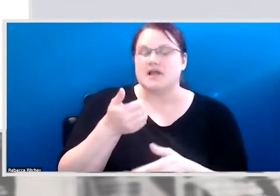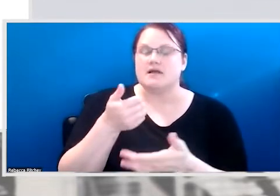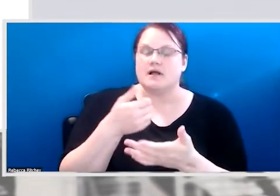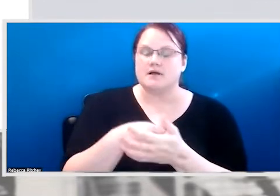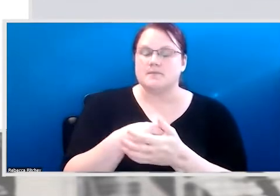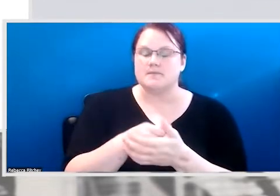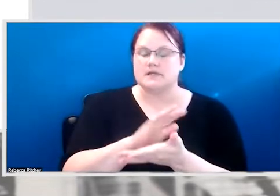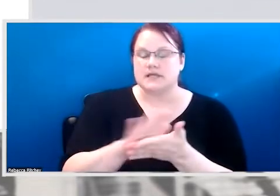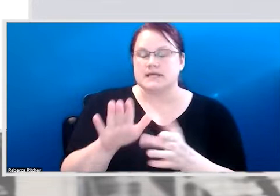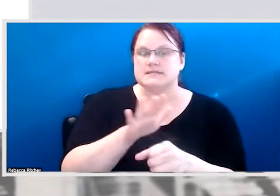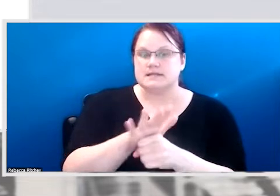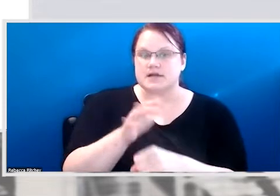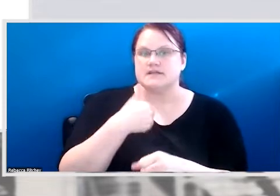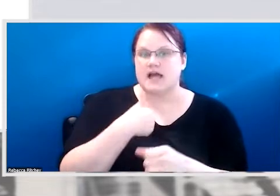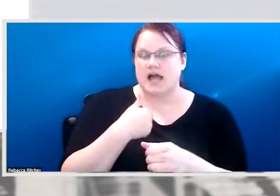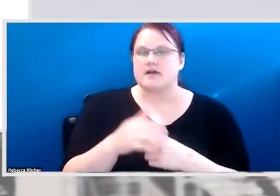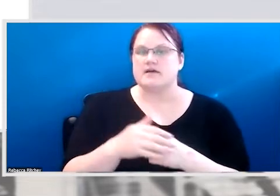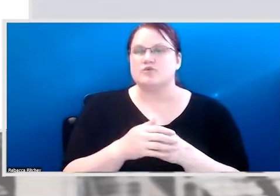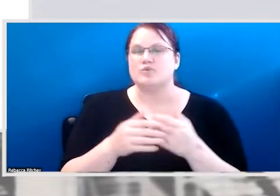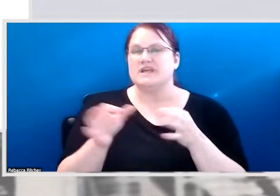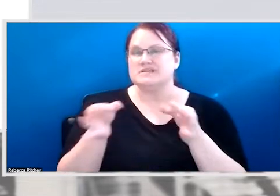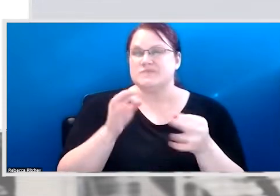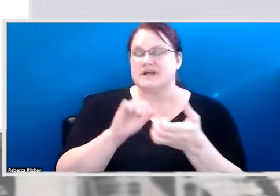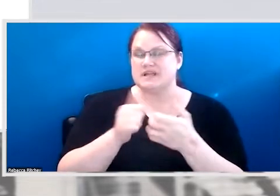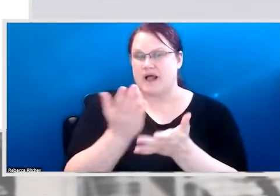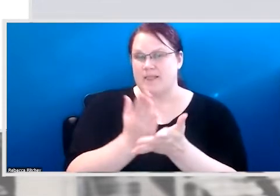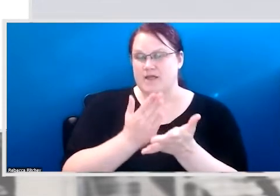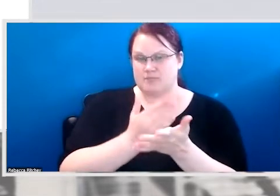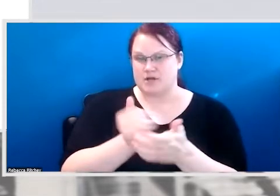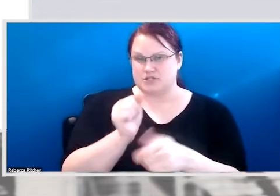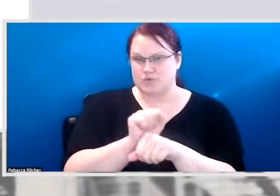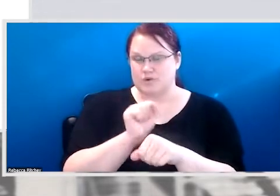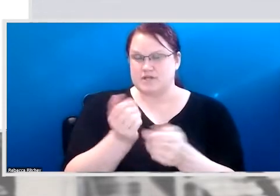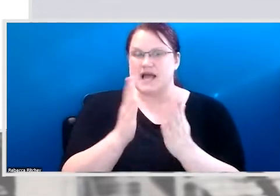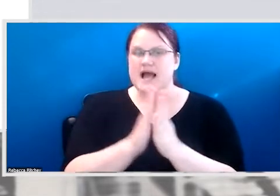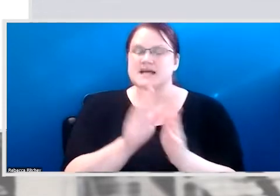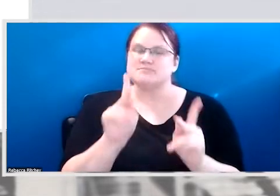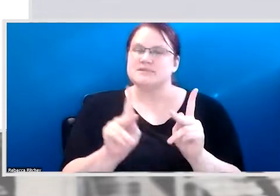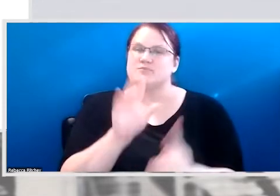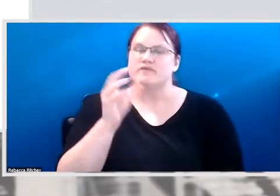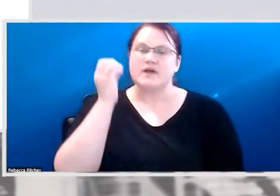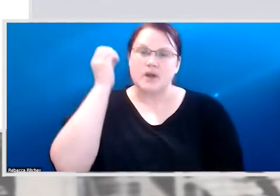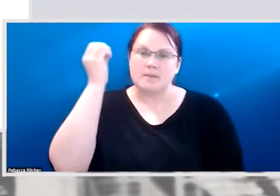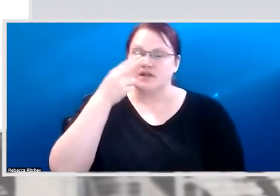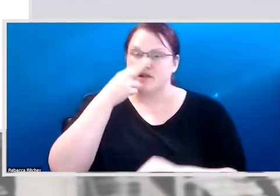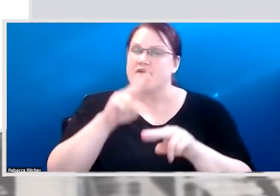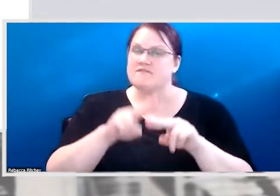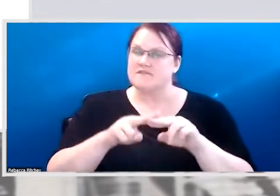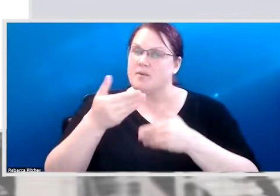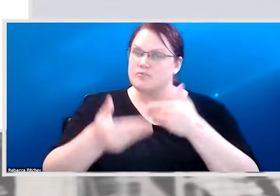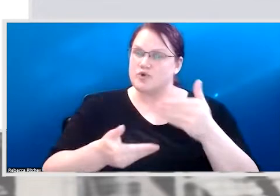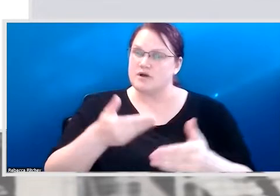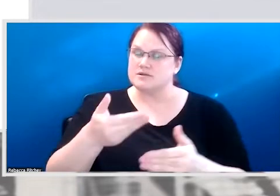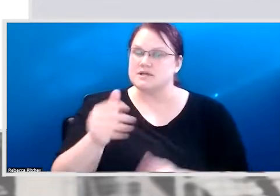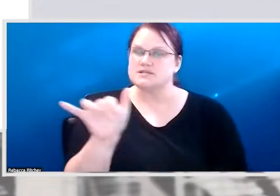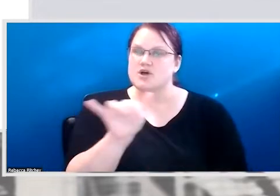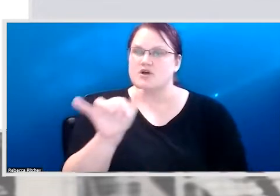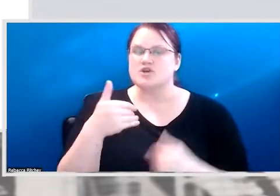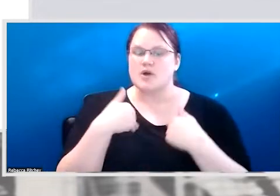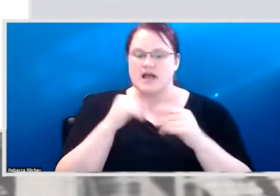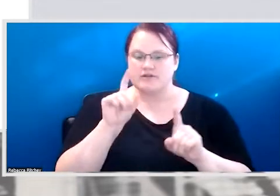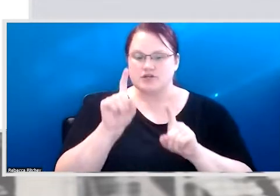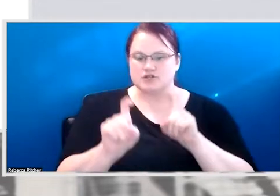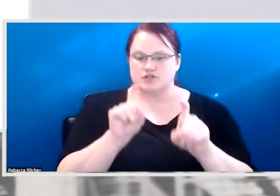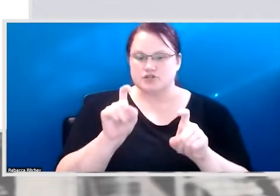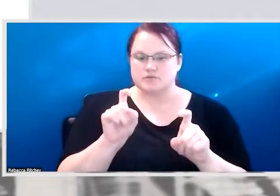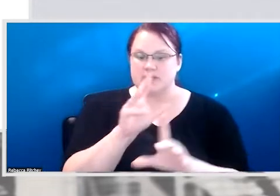go out and explain how both budgets work and ask people for their input. It's been a really fun process. We also host a survey on our Engage